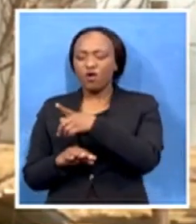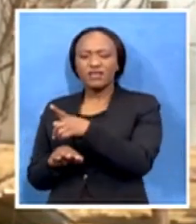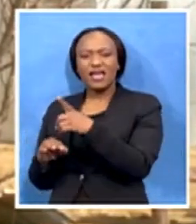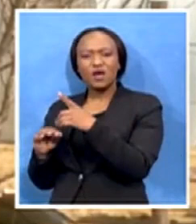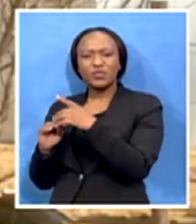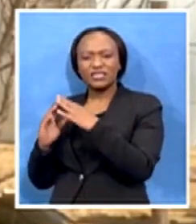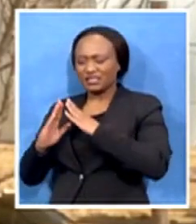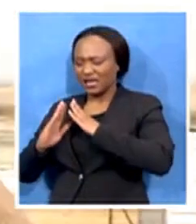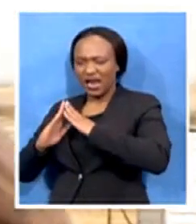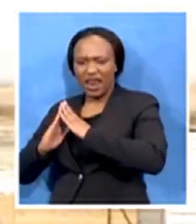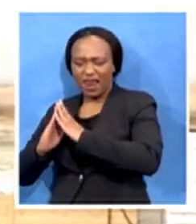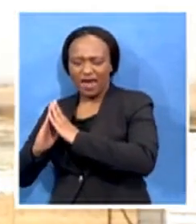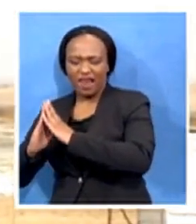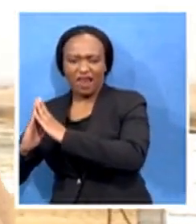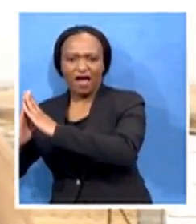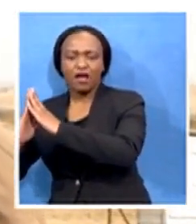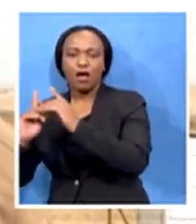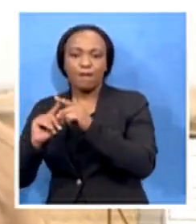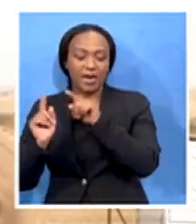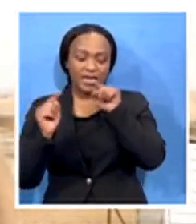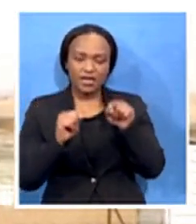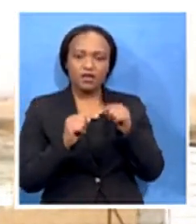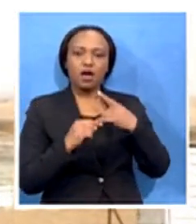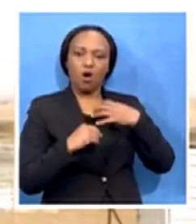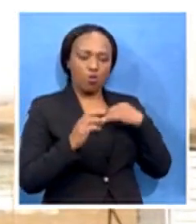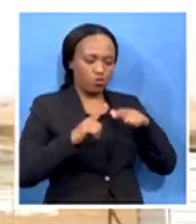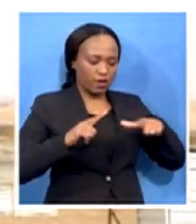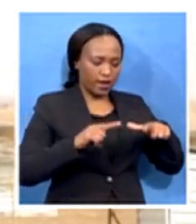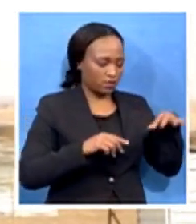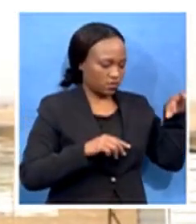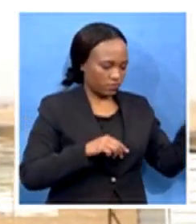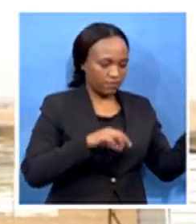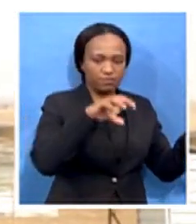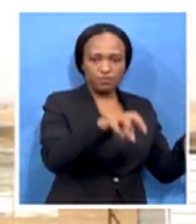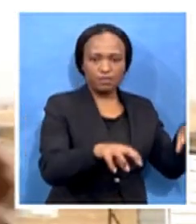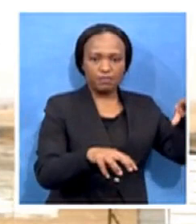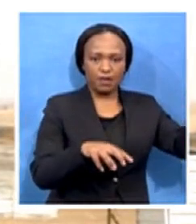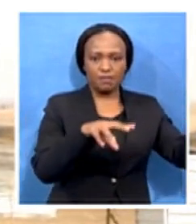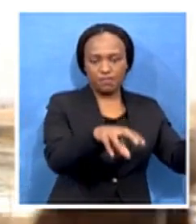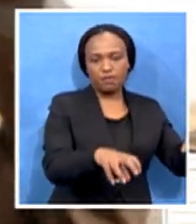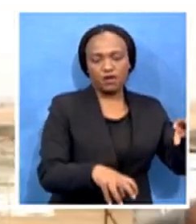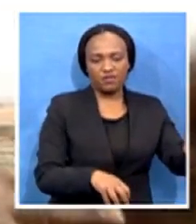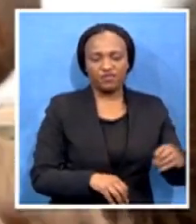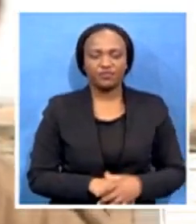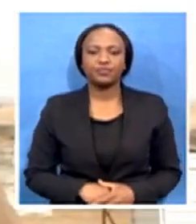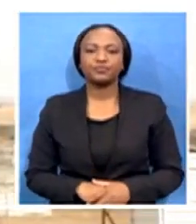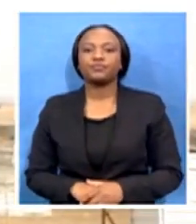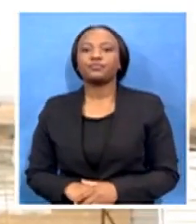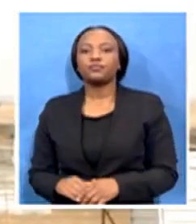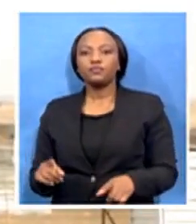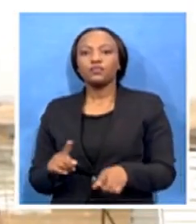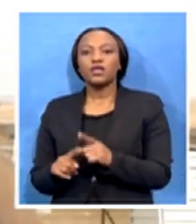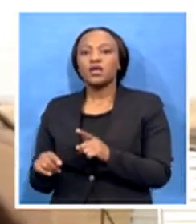our own sites. Now then they are moving people from their own shacks. They are taking them back to another